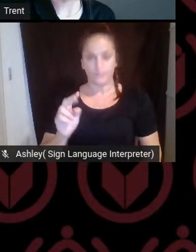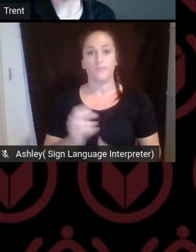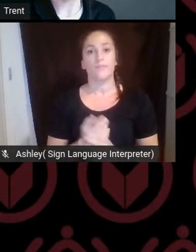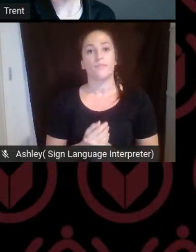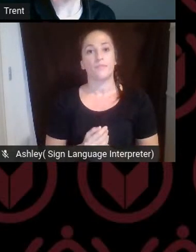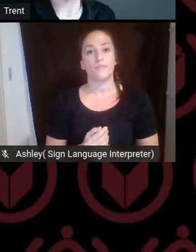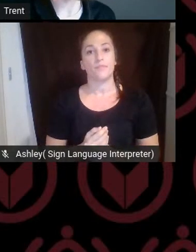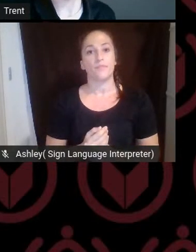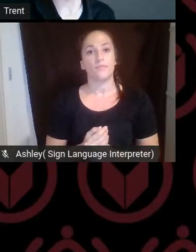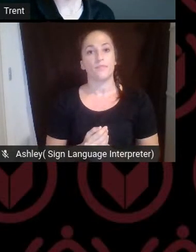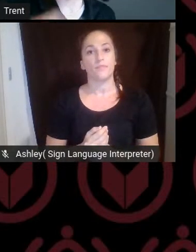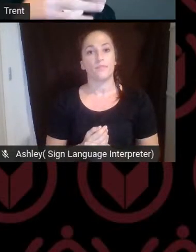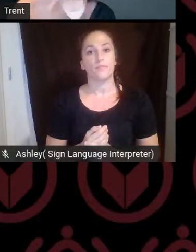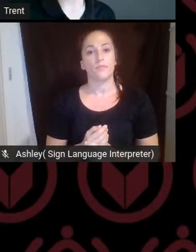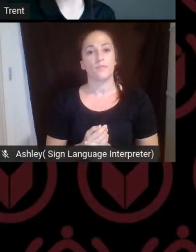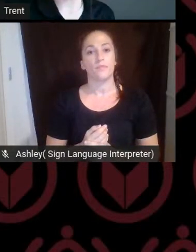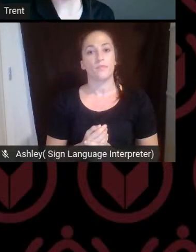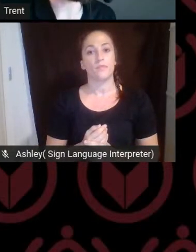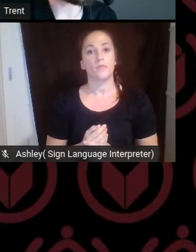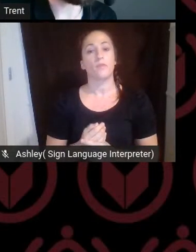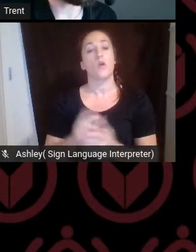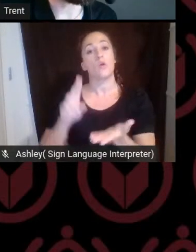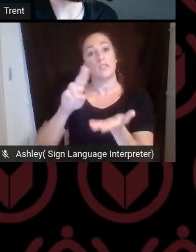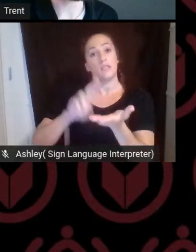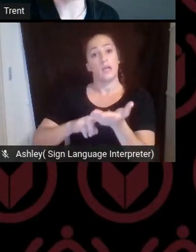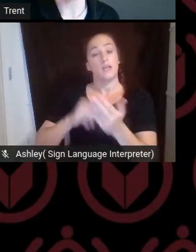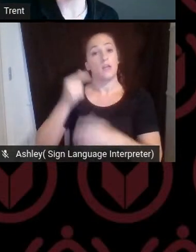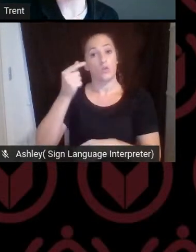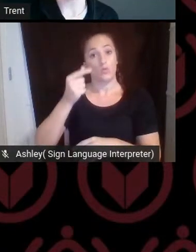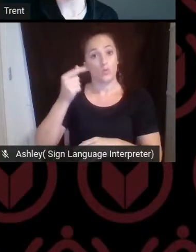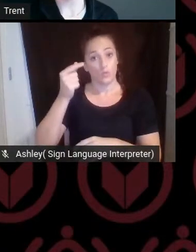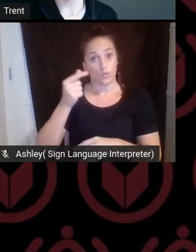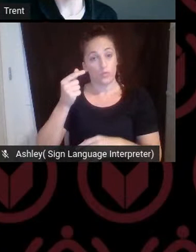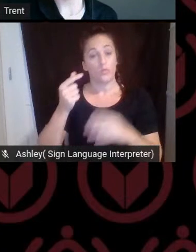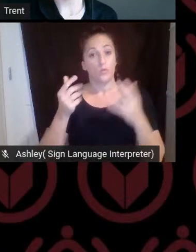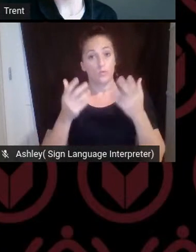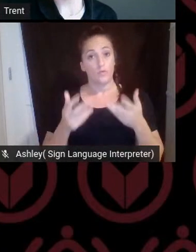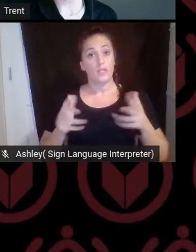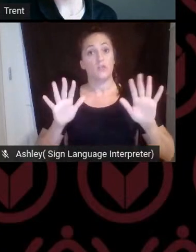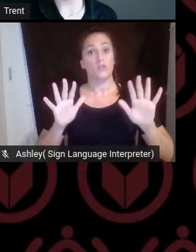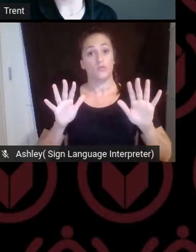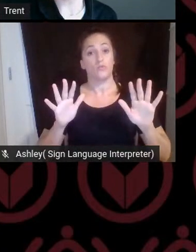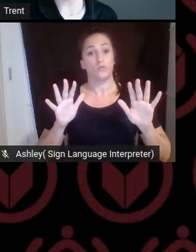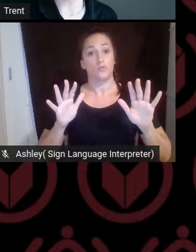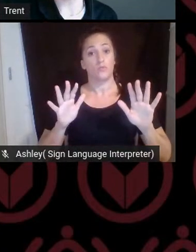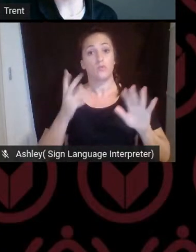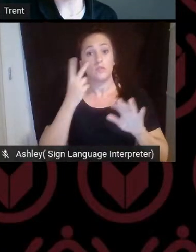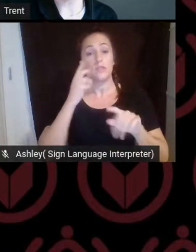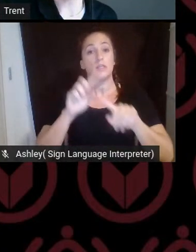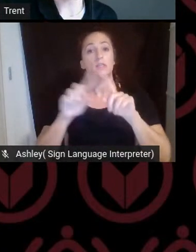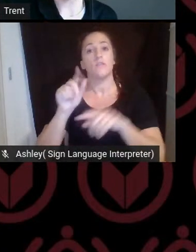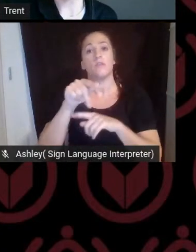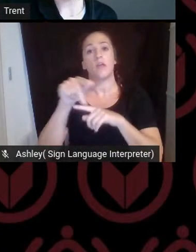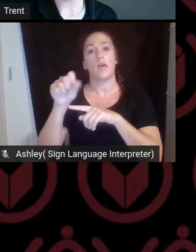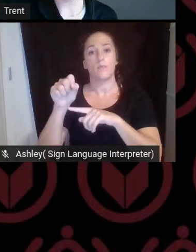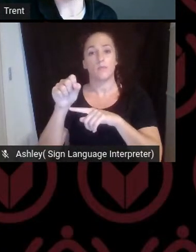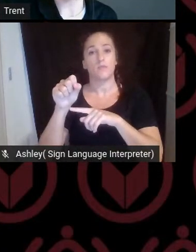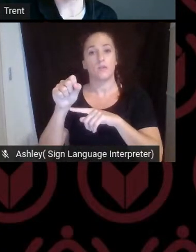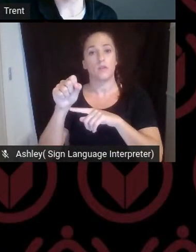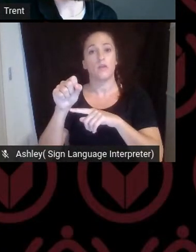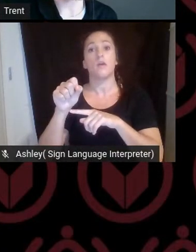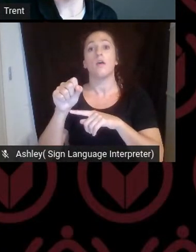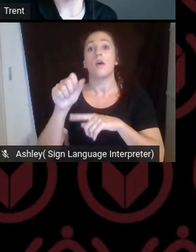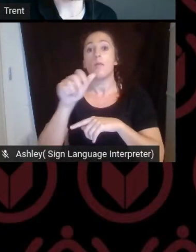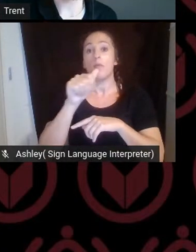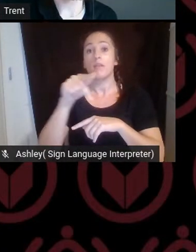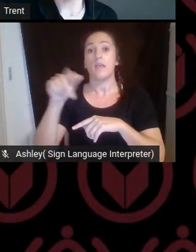to do after I've signed into Google is I can get an idea here of the different apps by selecting the app selector up